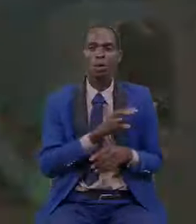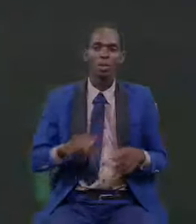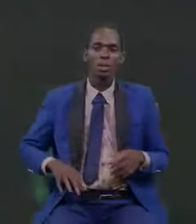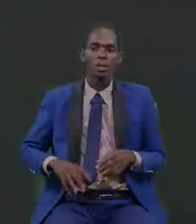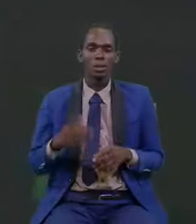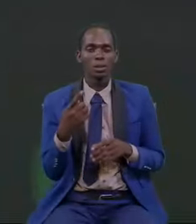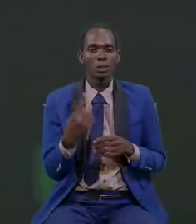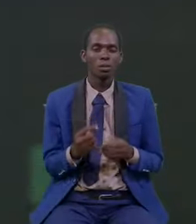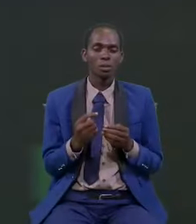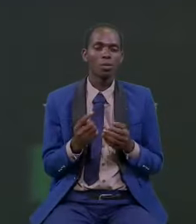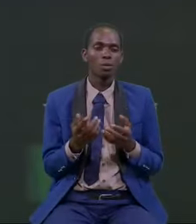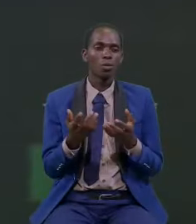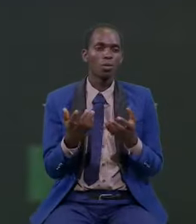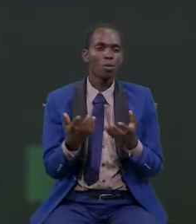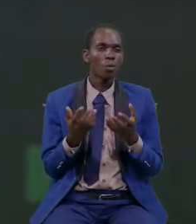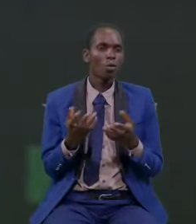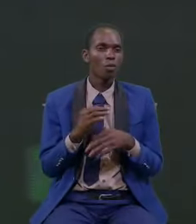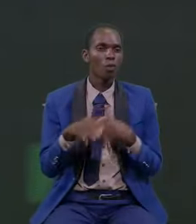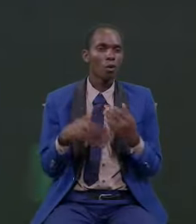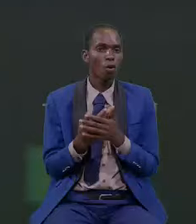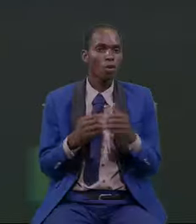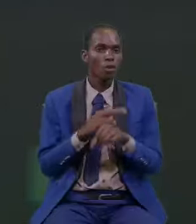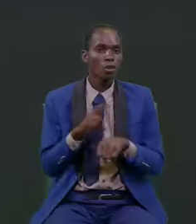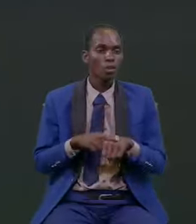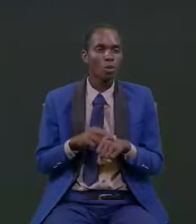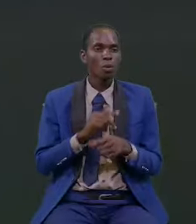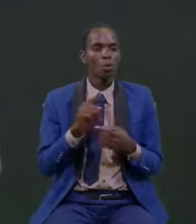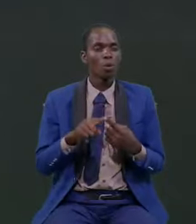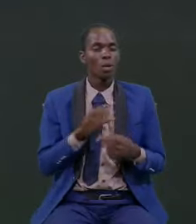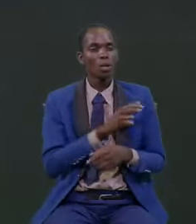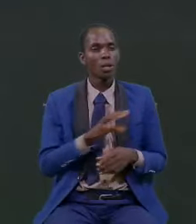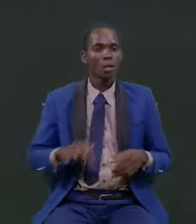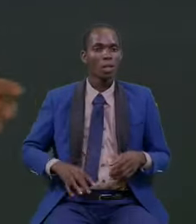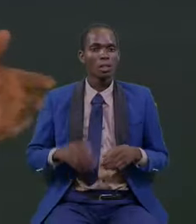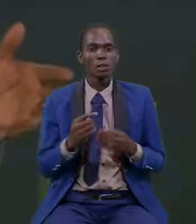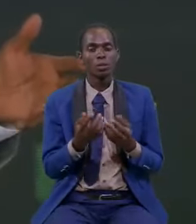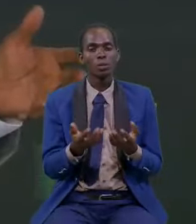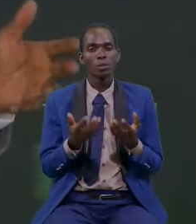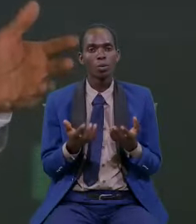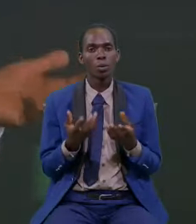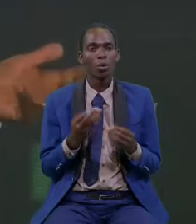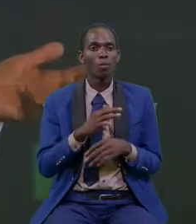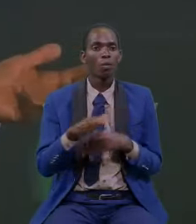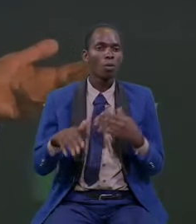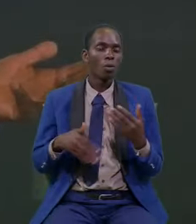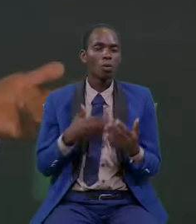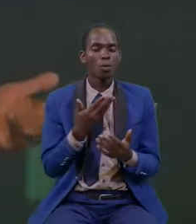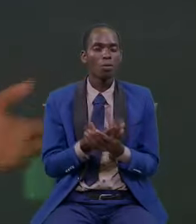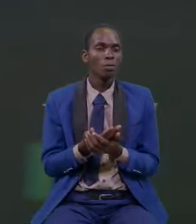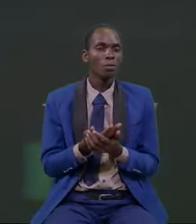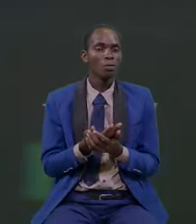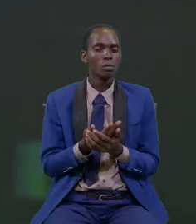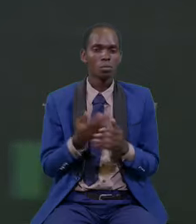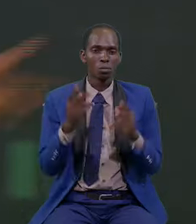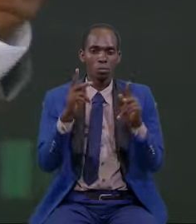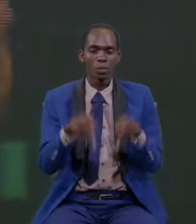all nations, when Christ, the desire of every person,